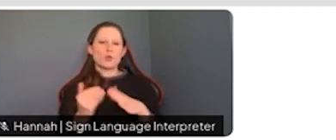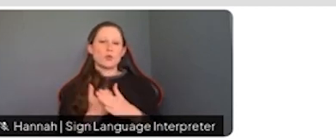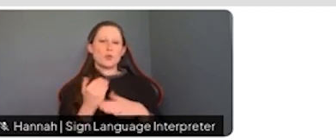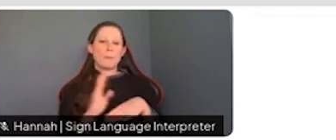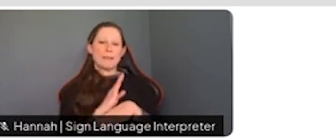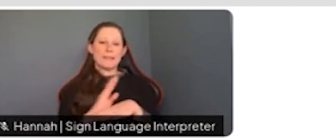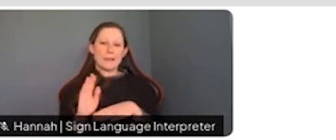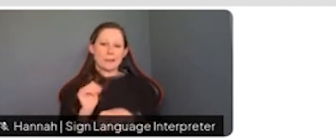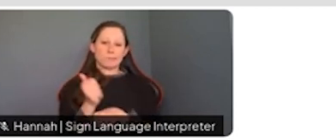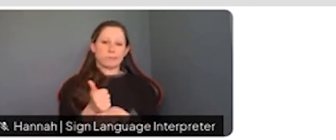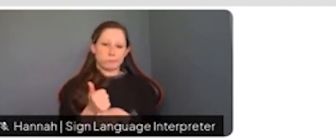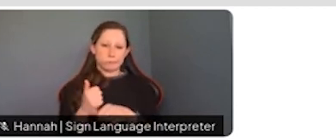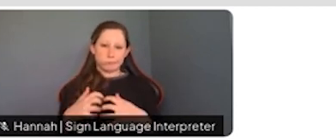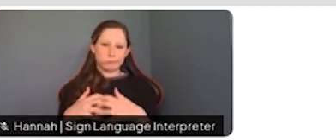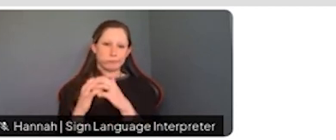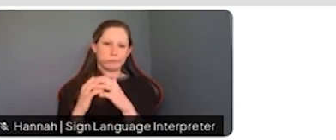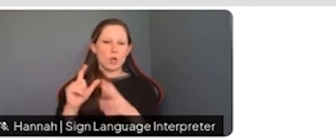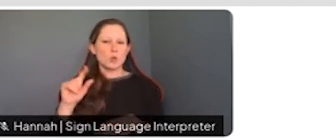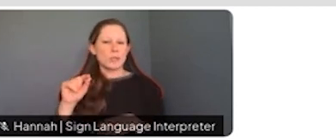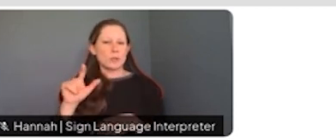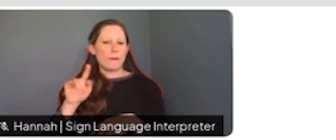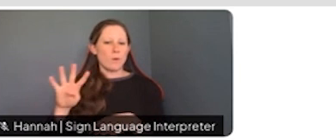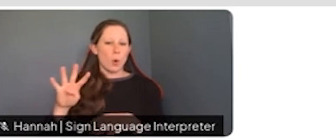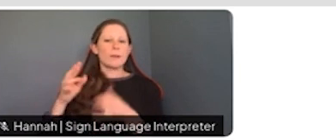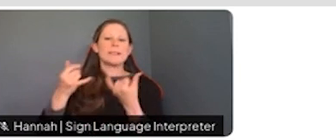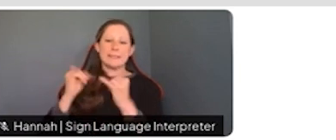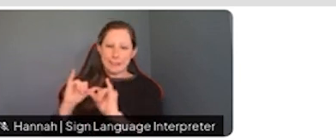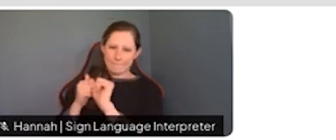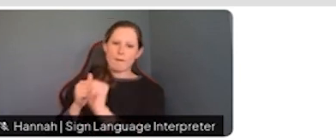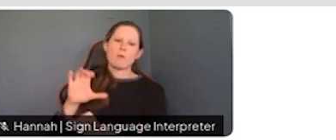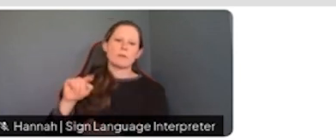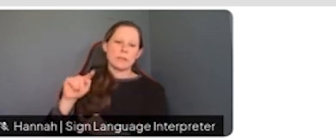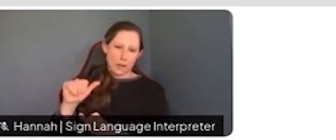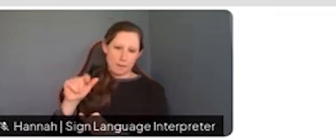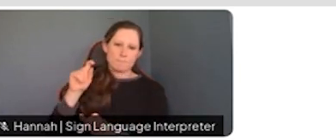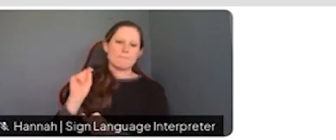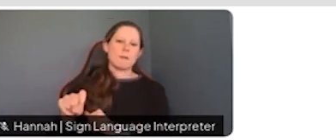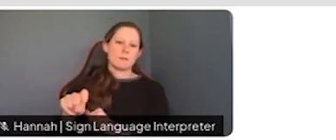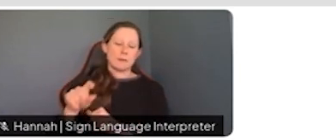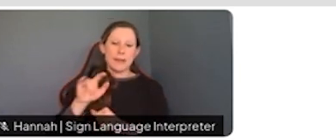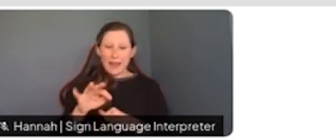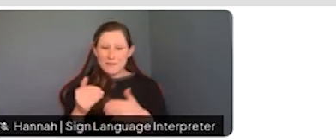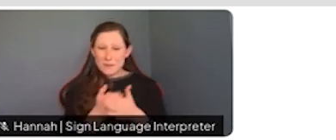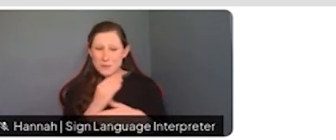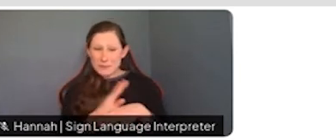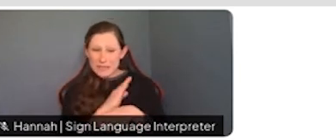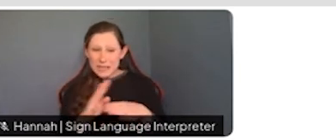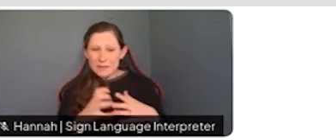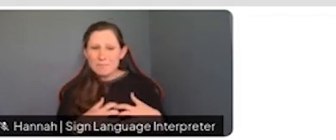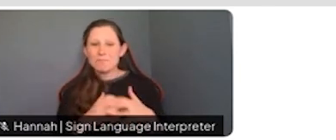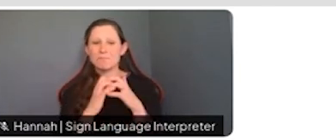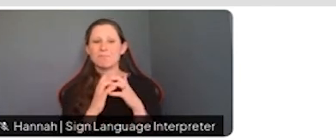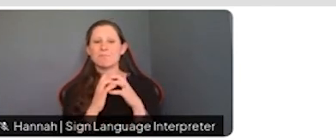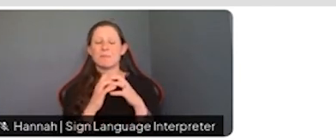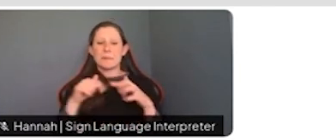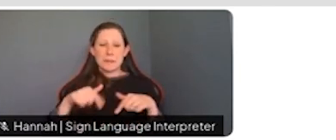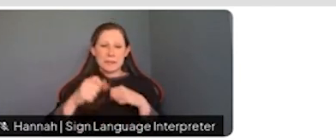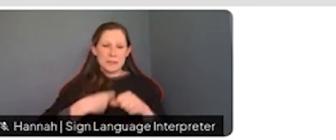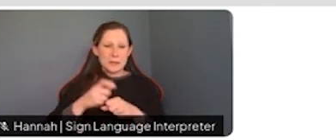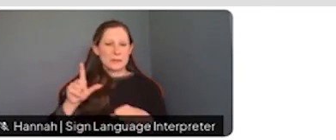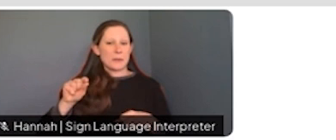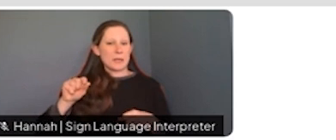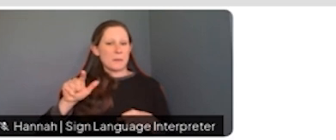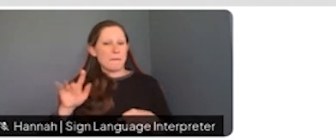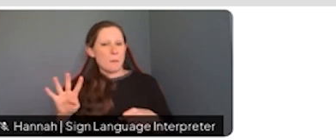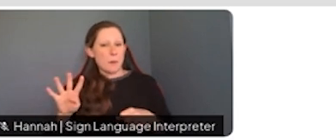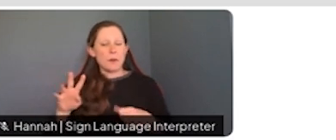in 2024 are still bound by the CTA. So if you're a new business, a new startup that just formed this year in 2024,